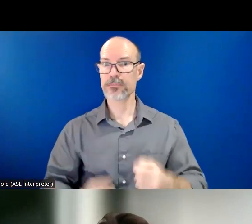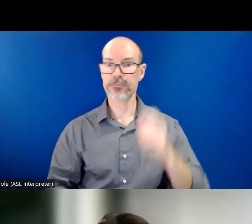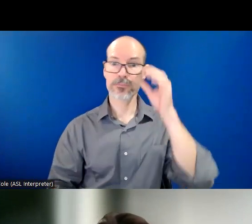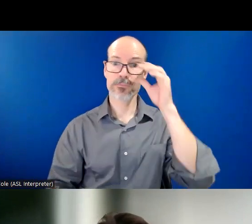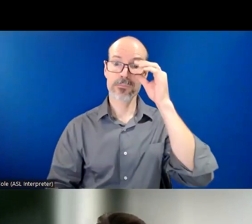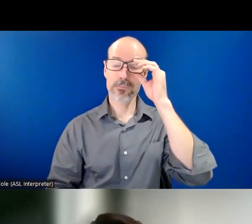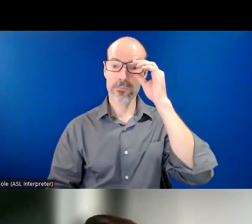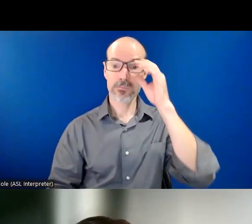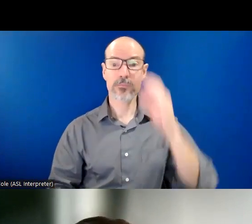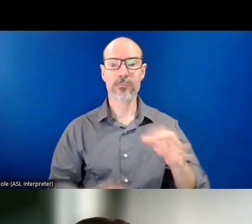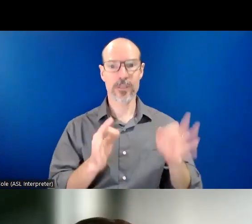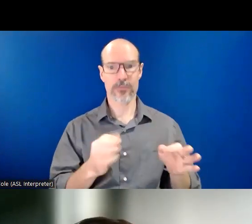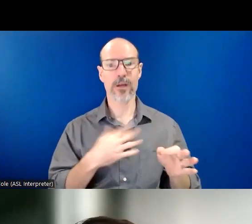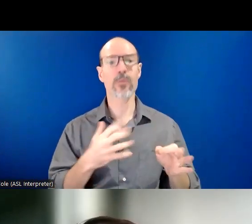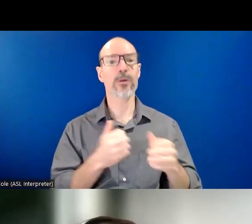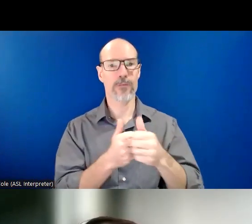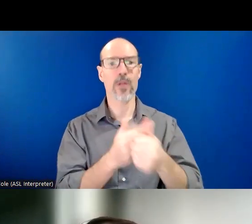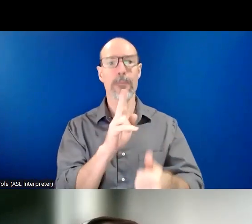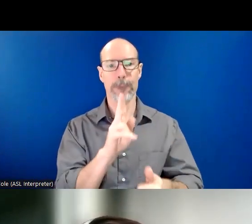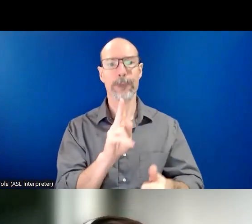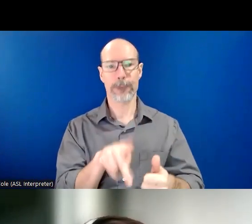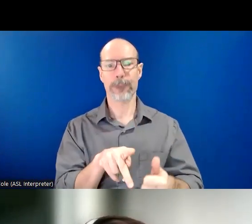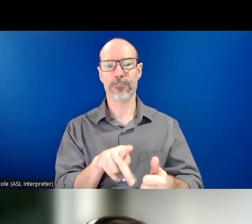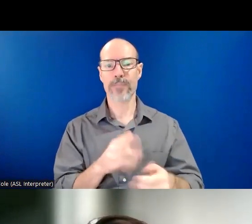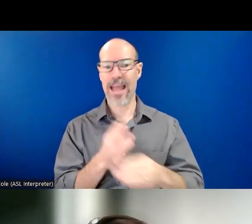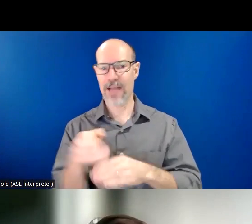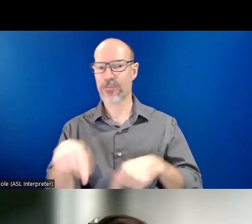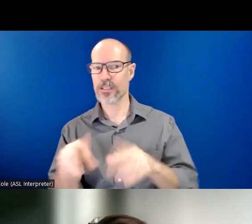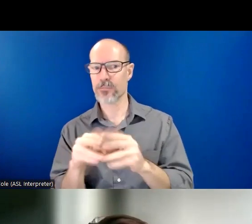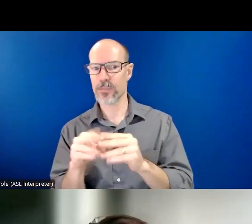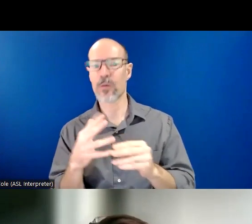And I would definitely like to follow up, Julia, after this meeting.